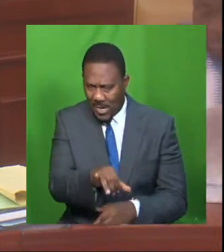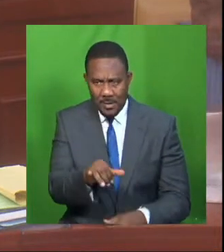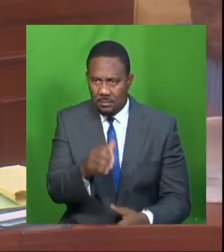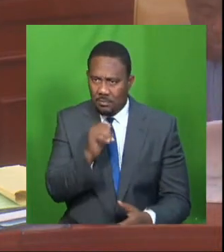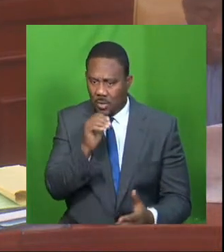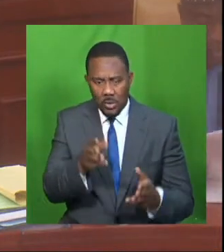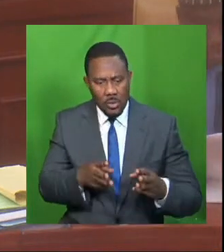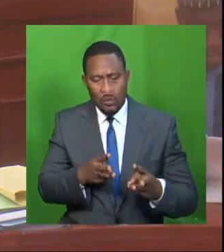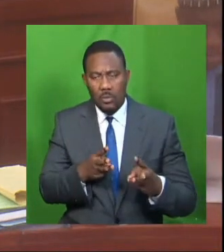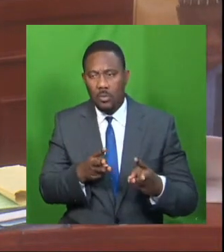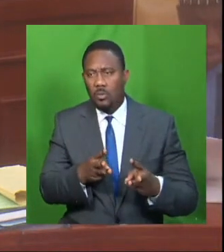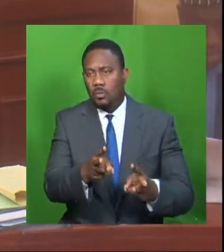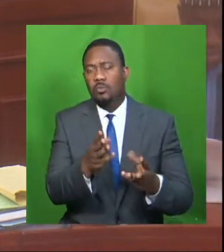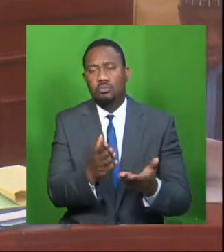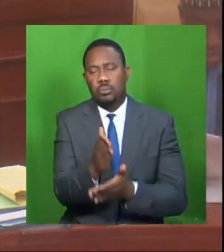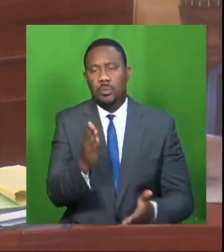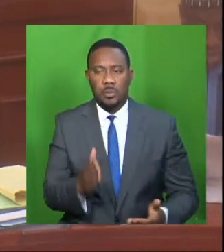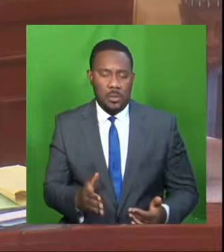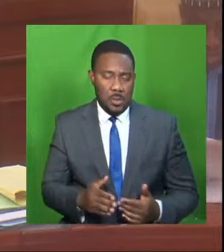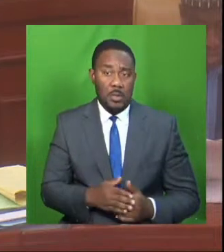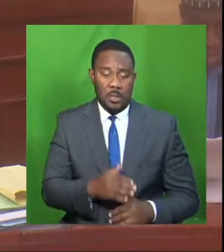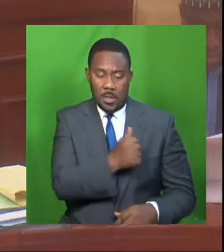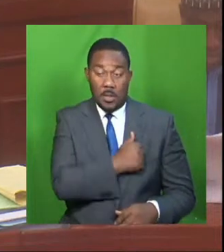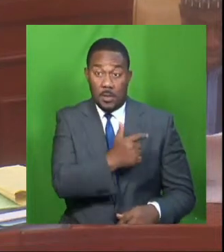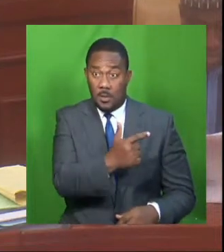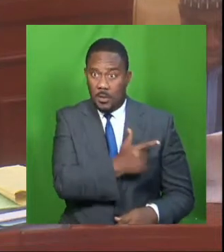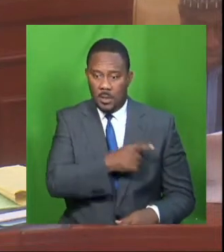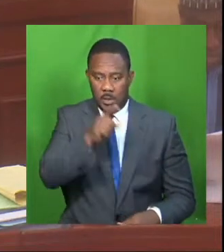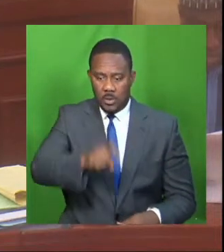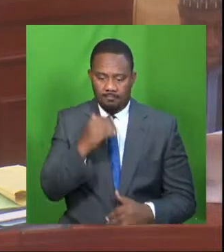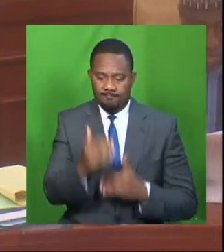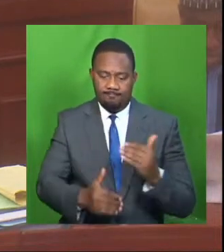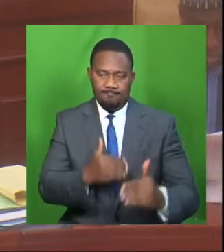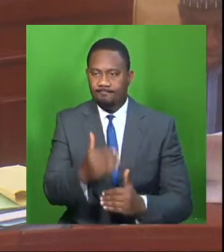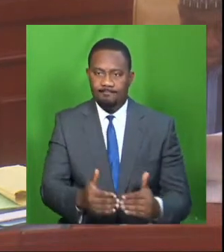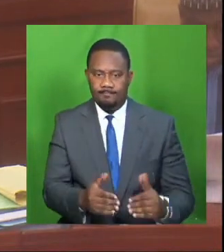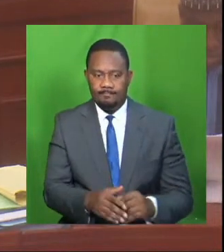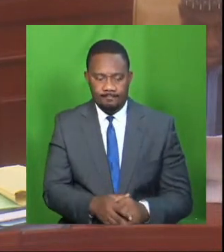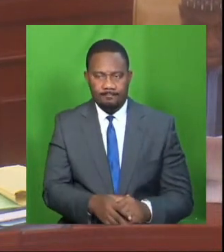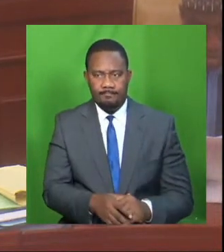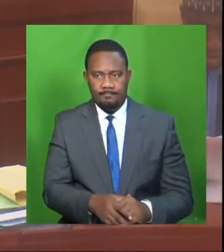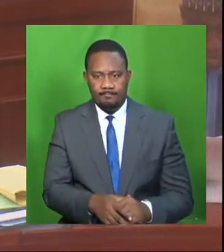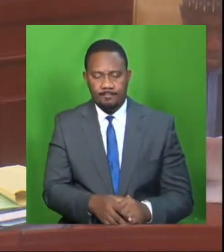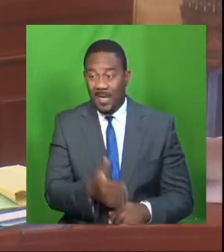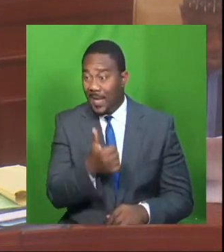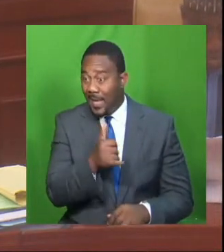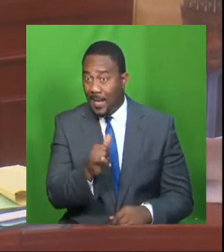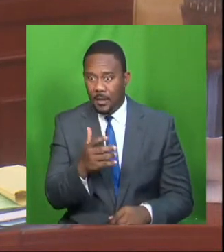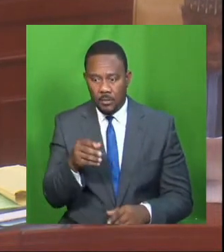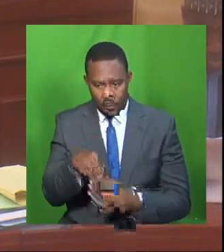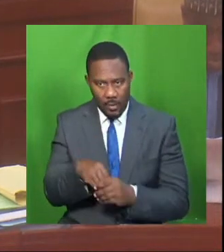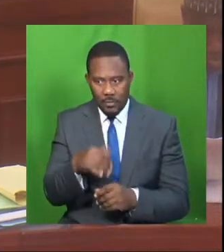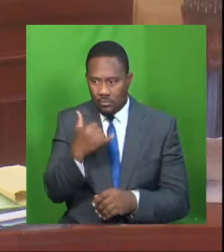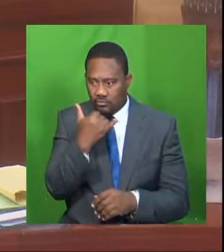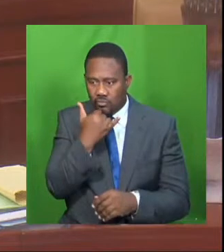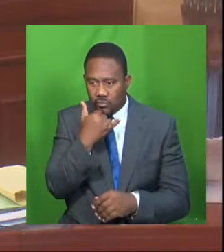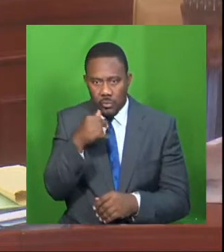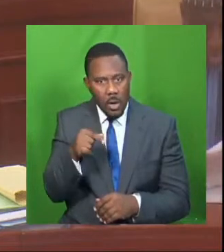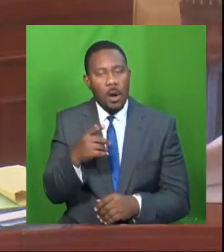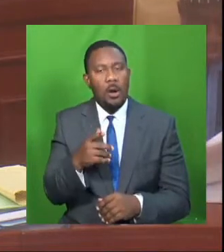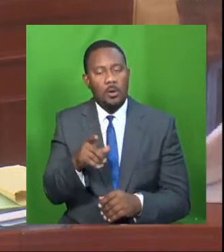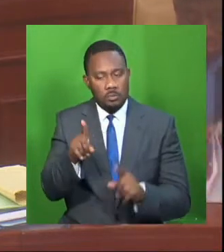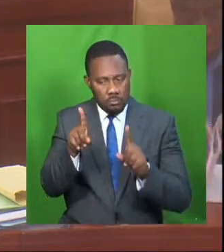that most of the institutions had complied with the recommendations of the